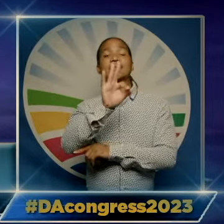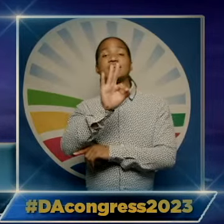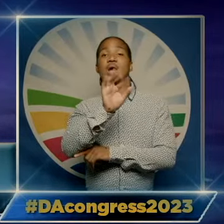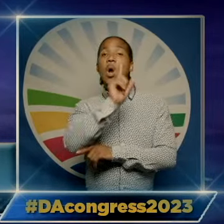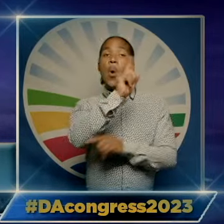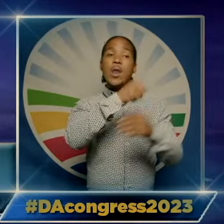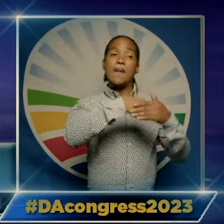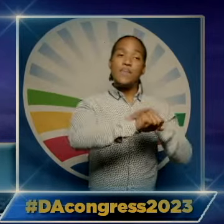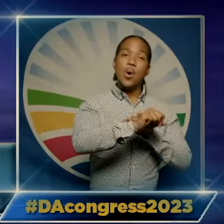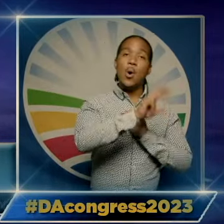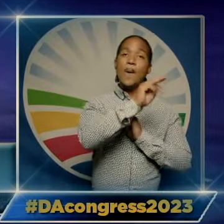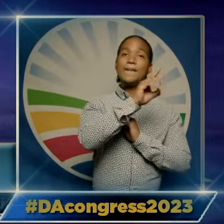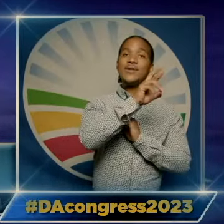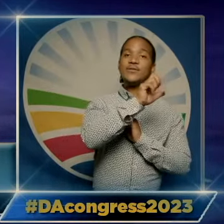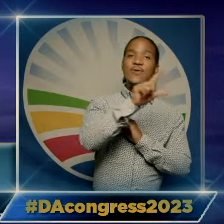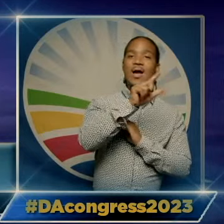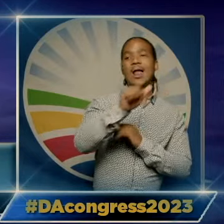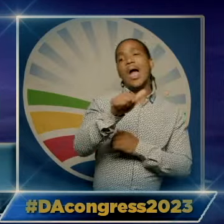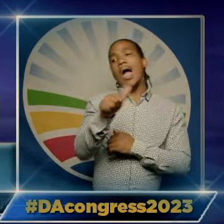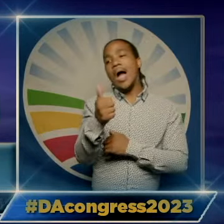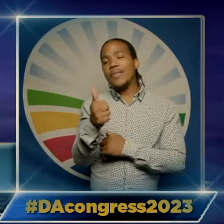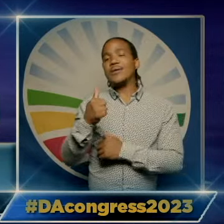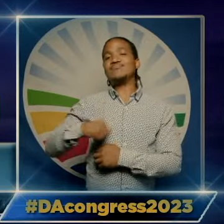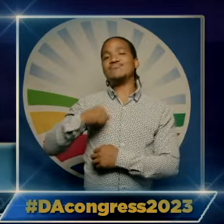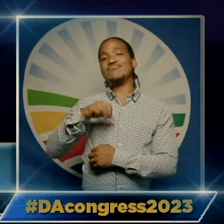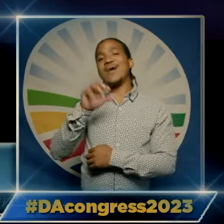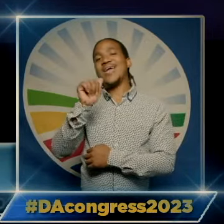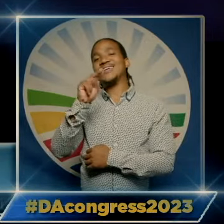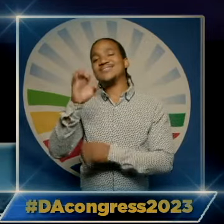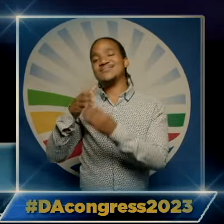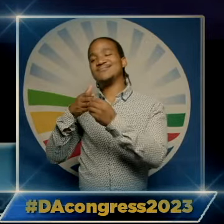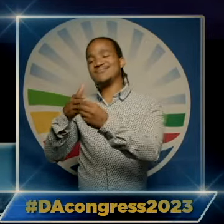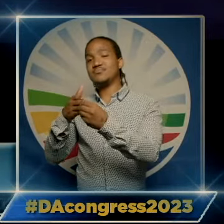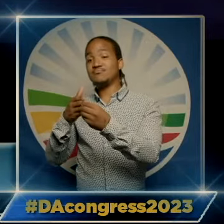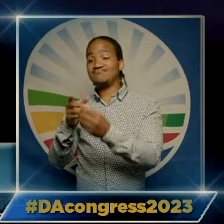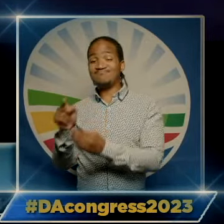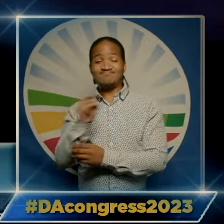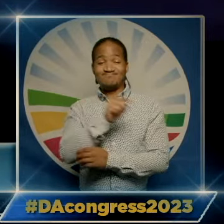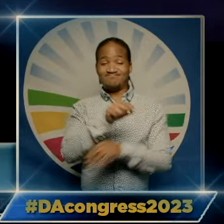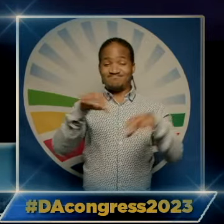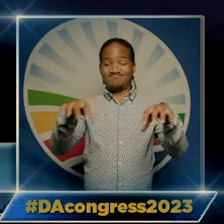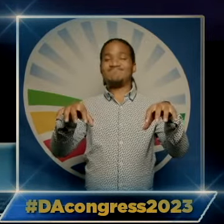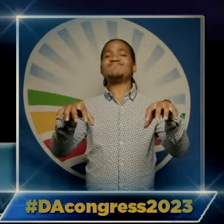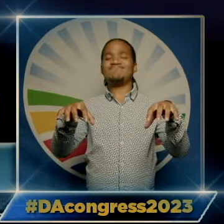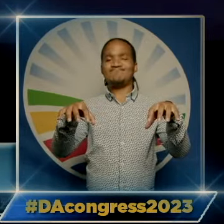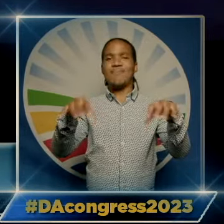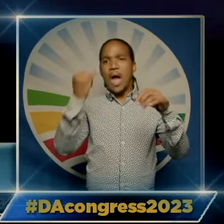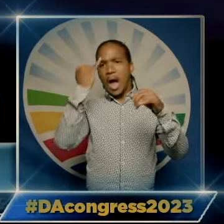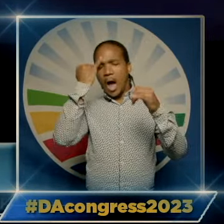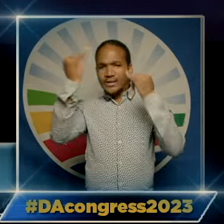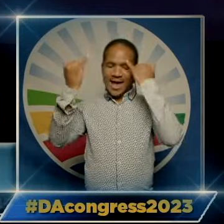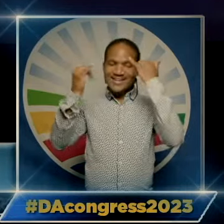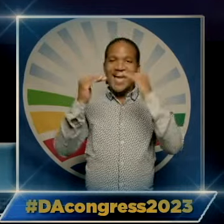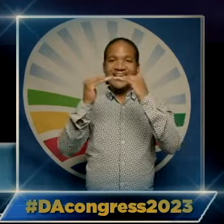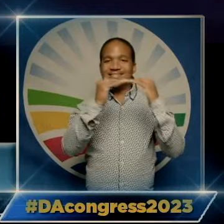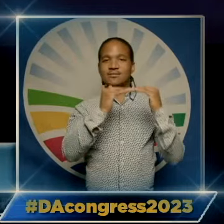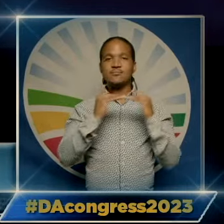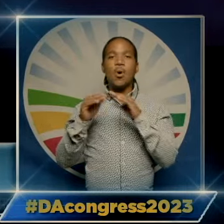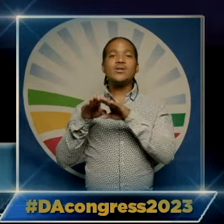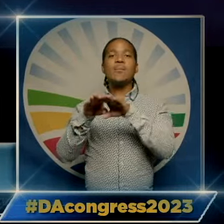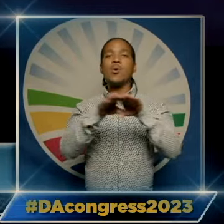Midvaal and another in an ANC-led Emfuleni, have very different ideas of what a democratic government can do for its